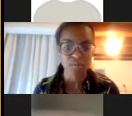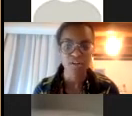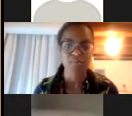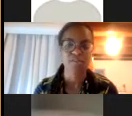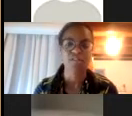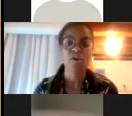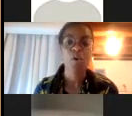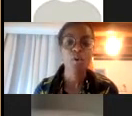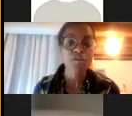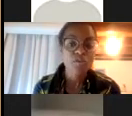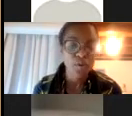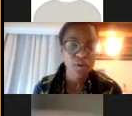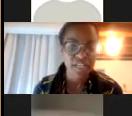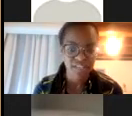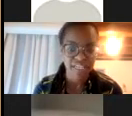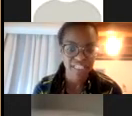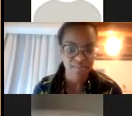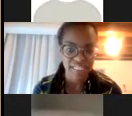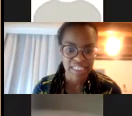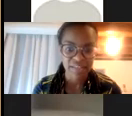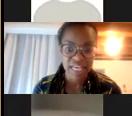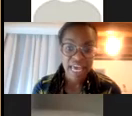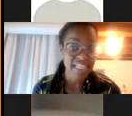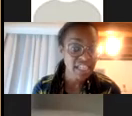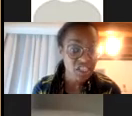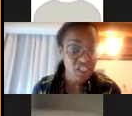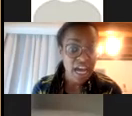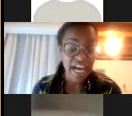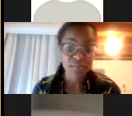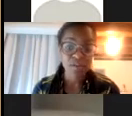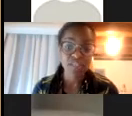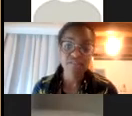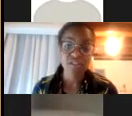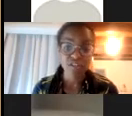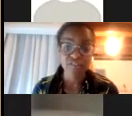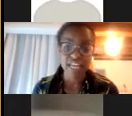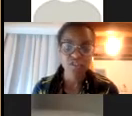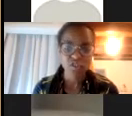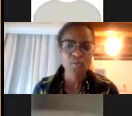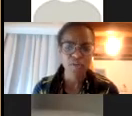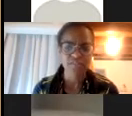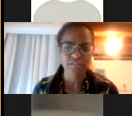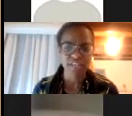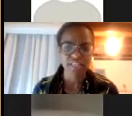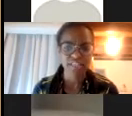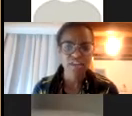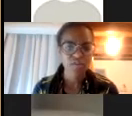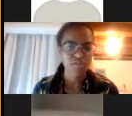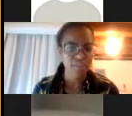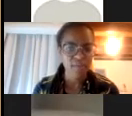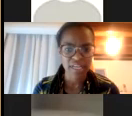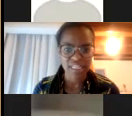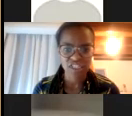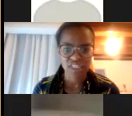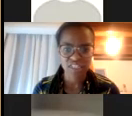person, postpartum person, or newborn if the test is positive. As such, hospitals have served as true points of surveillance for